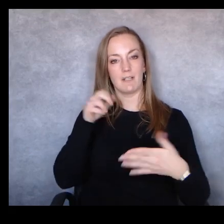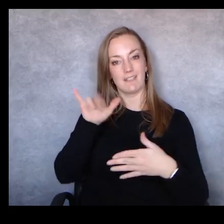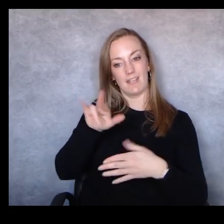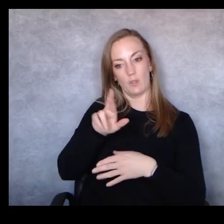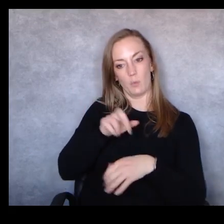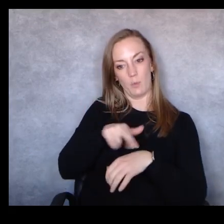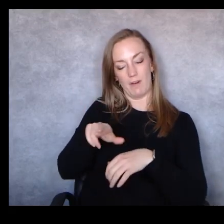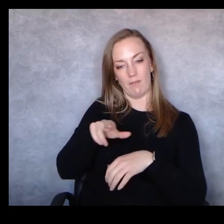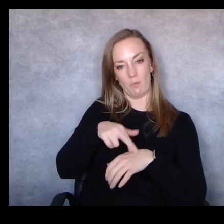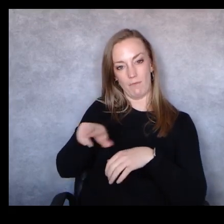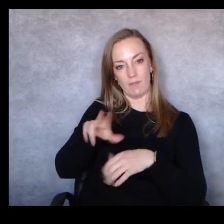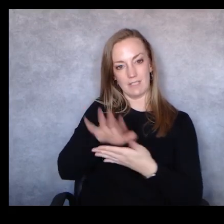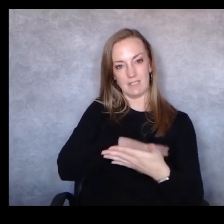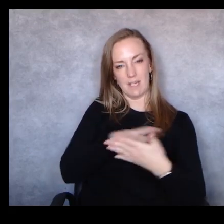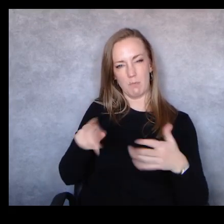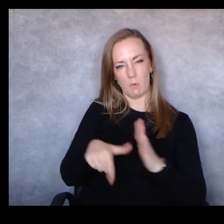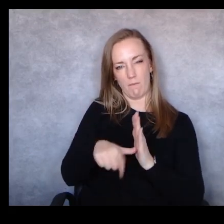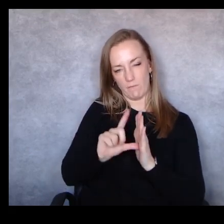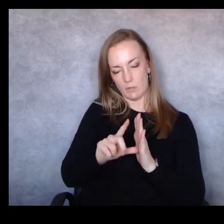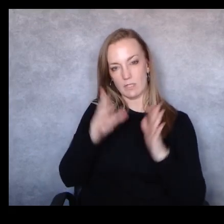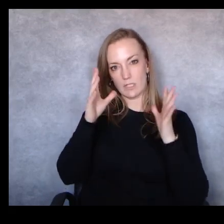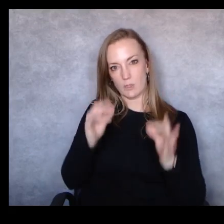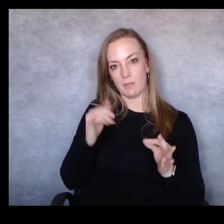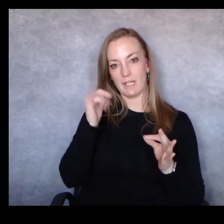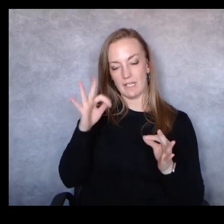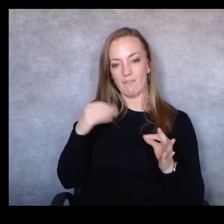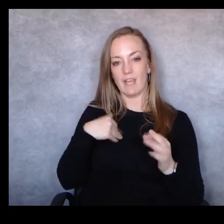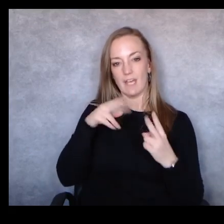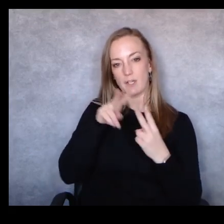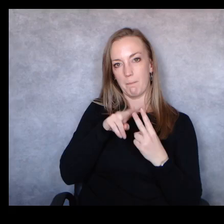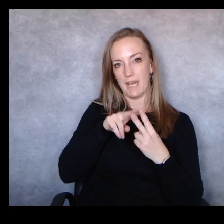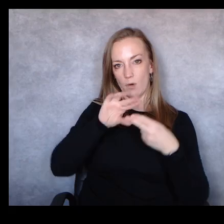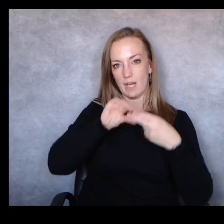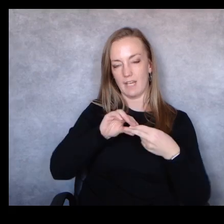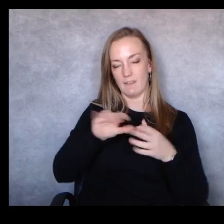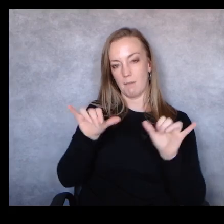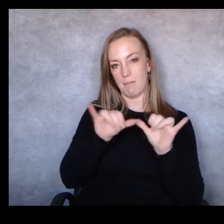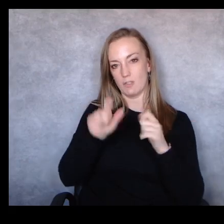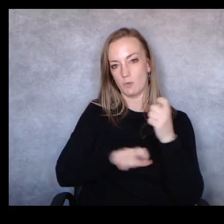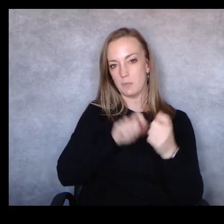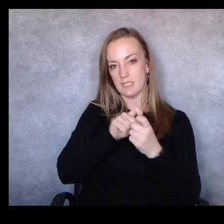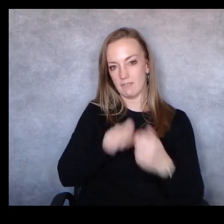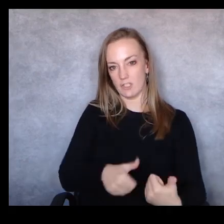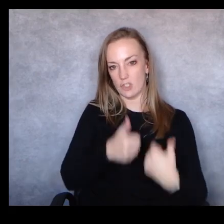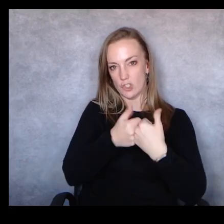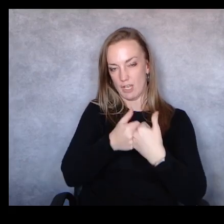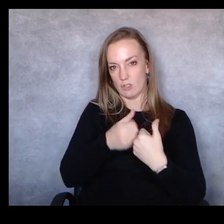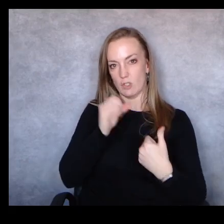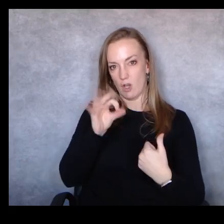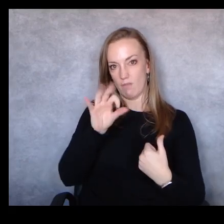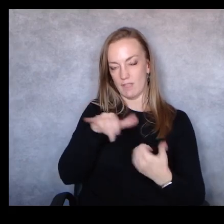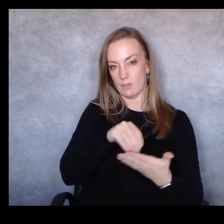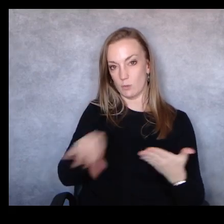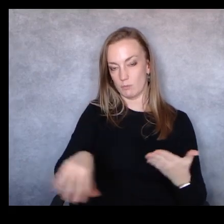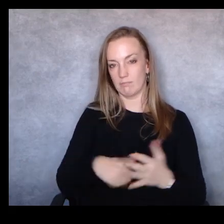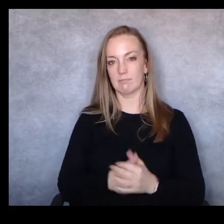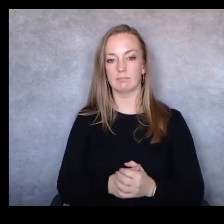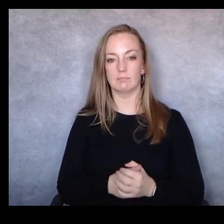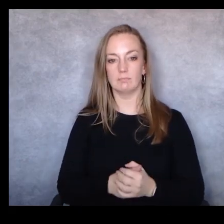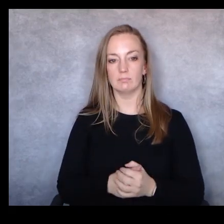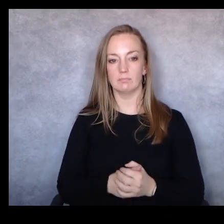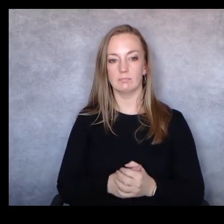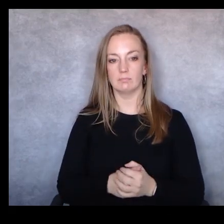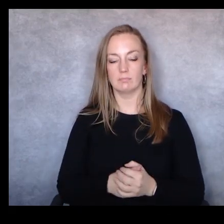were reviewed to determine if there was a pairing that measured the specific challenges of the students. Does